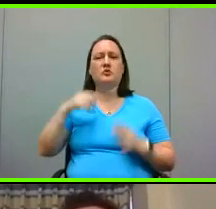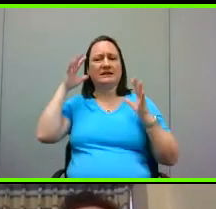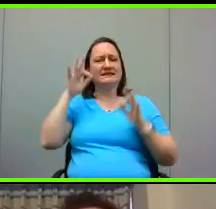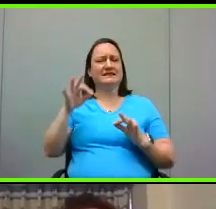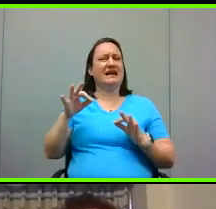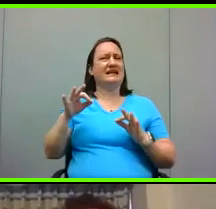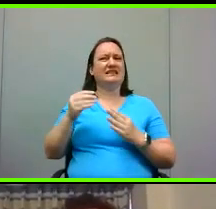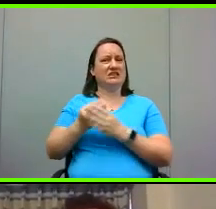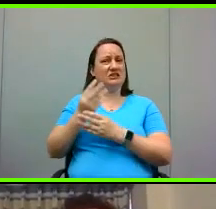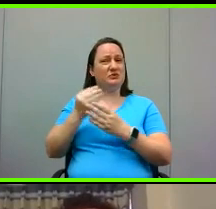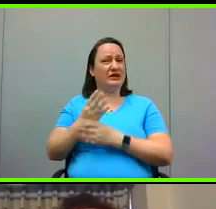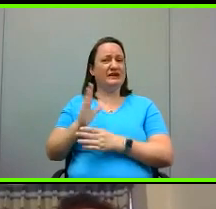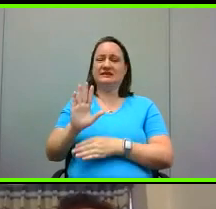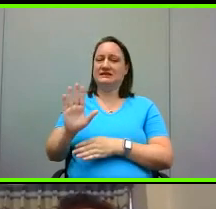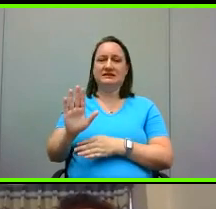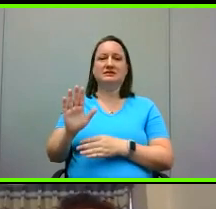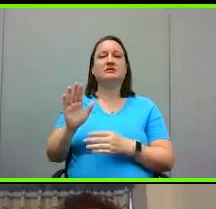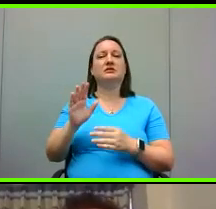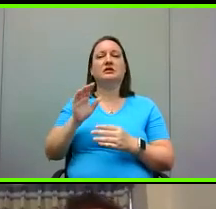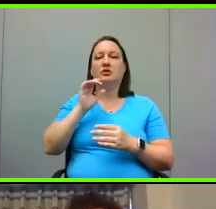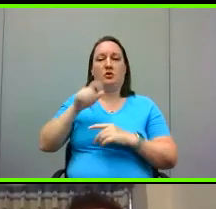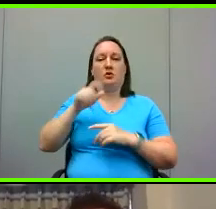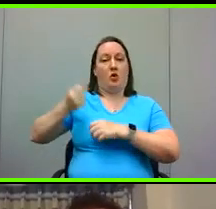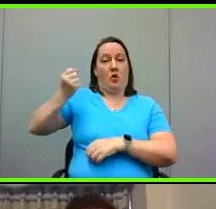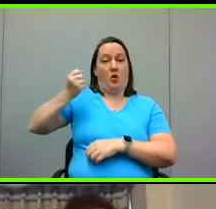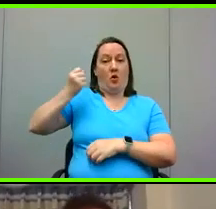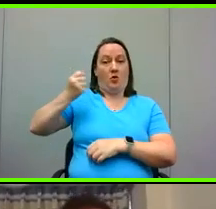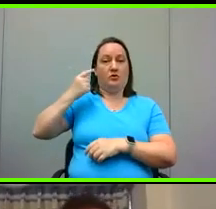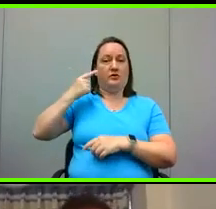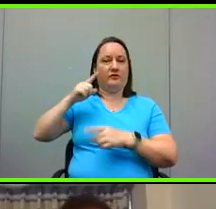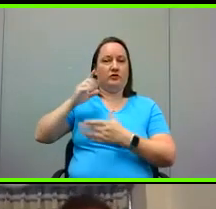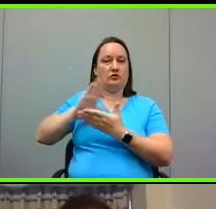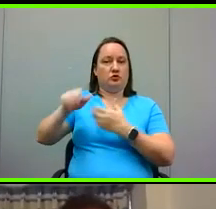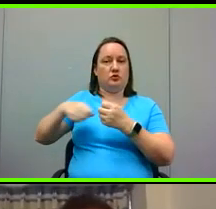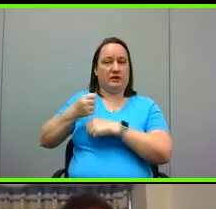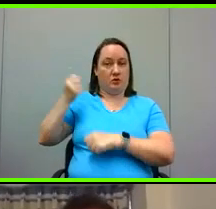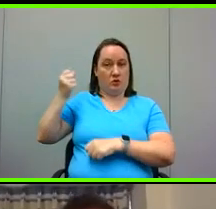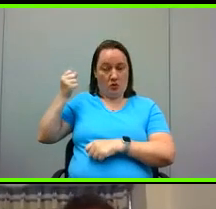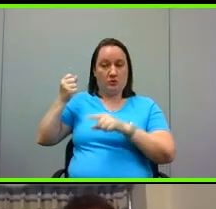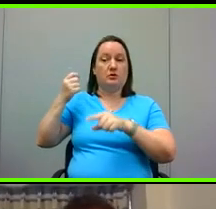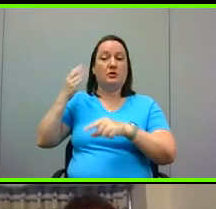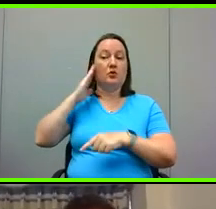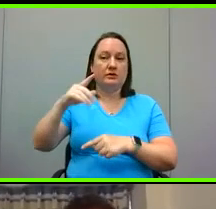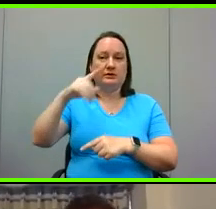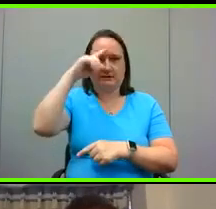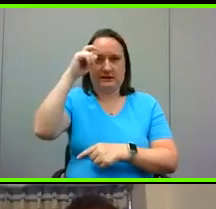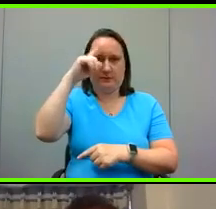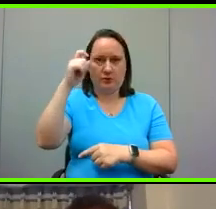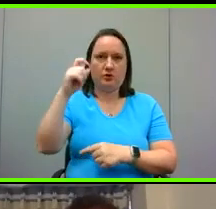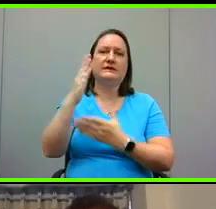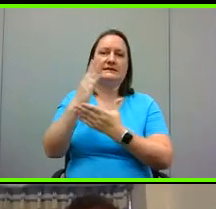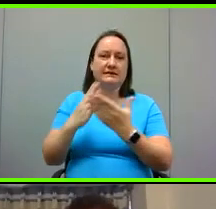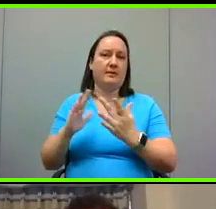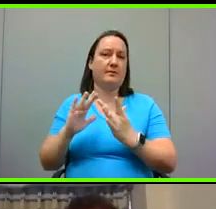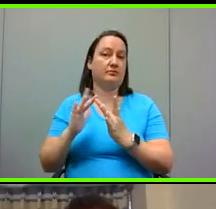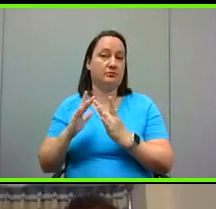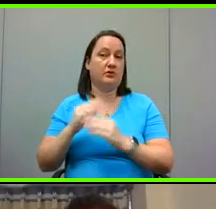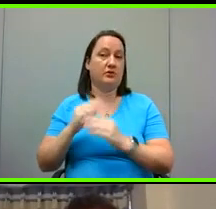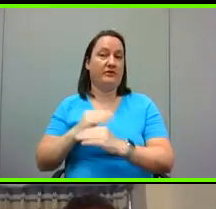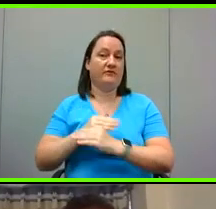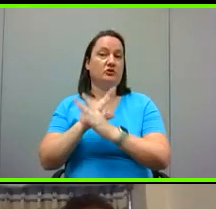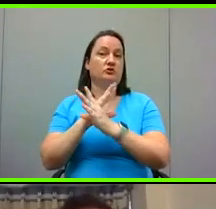that through the end of the school year. There are just a few going to be happening virtually during the